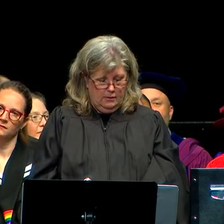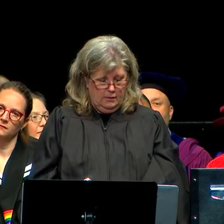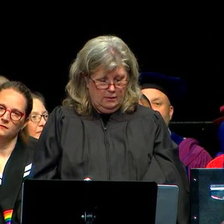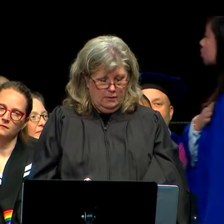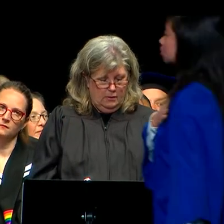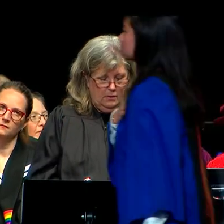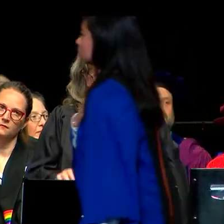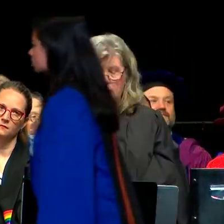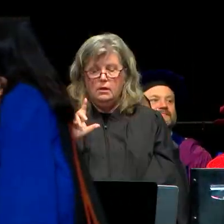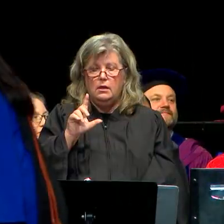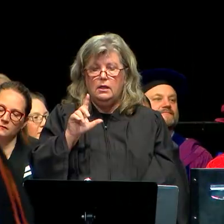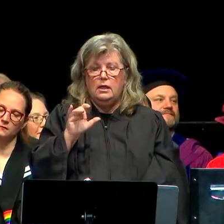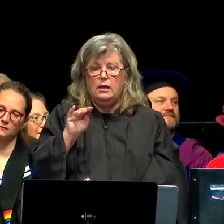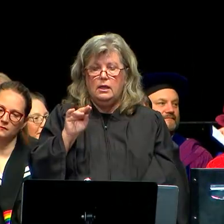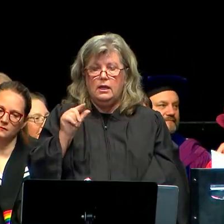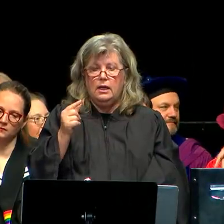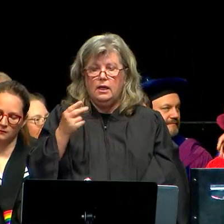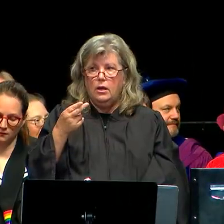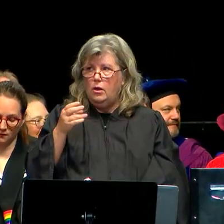Lingho Wong.